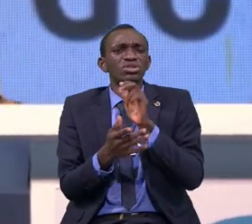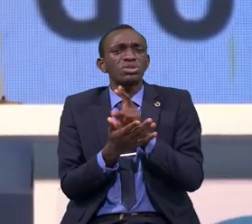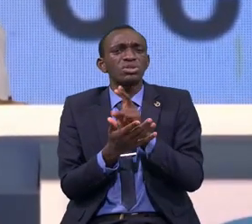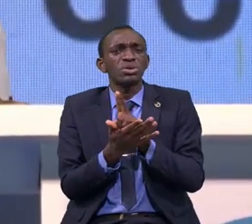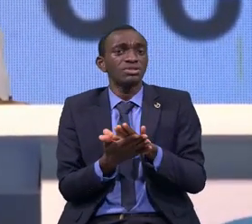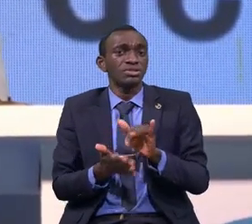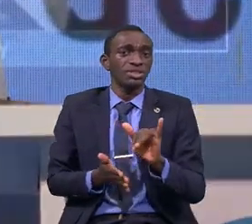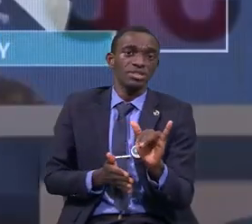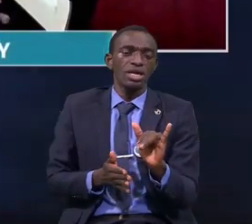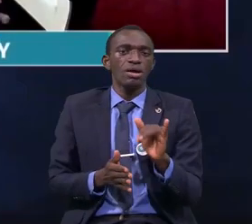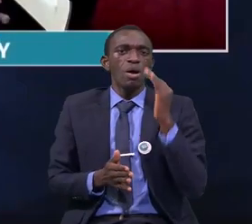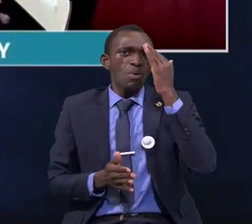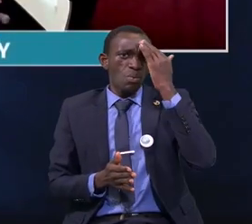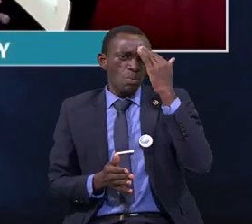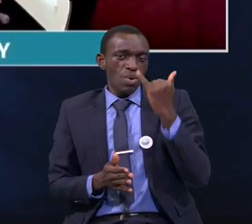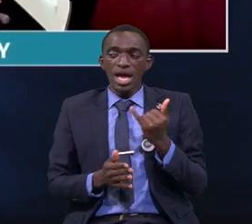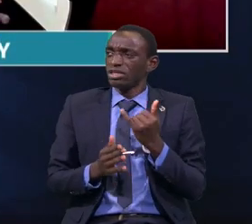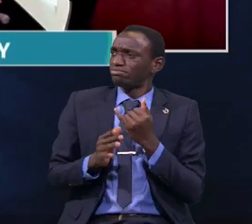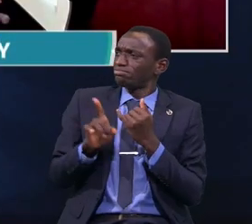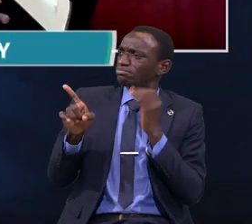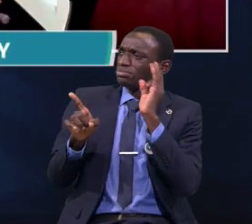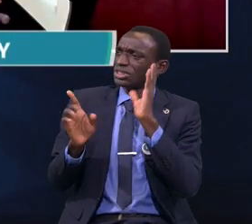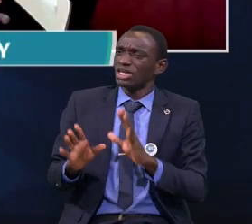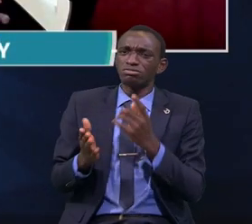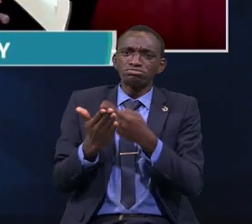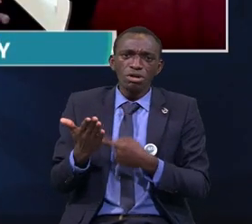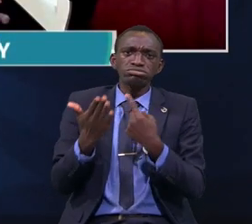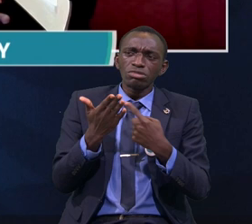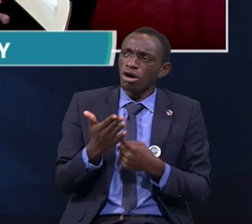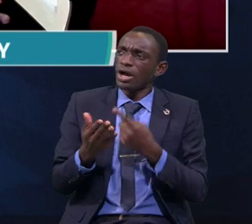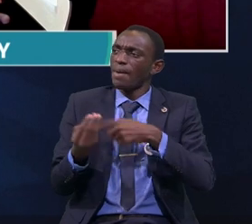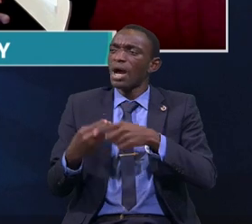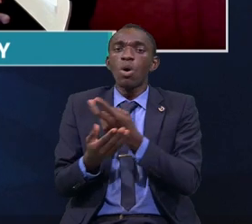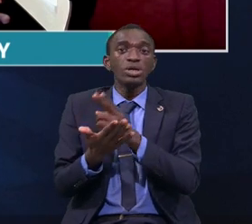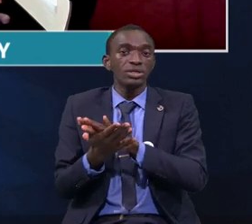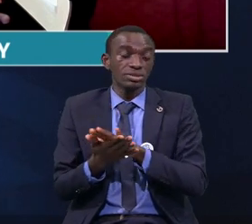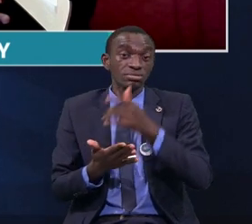What are you talking about holiness? I'm talking about holiness because of you.